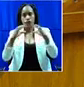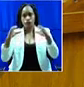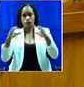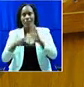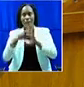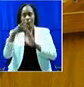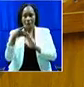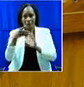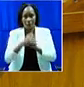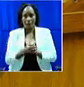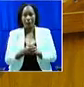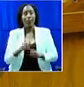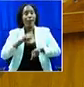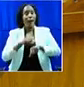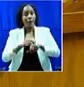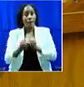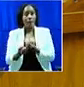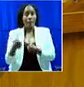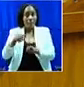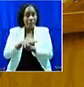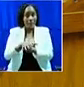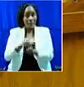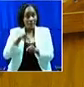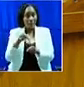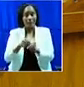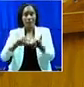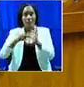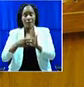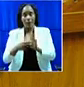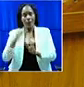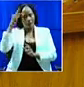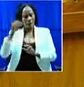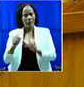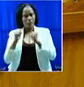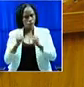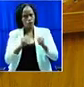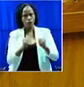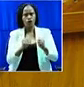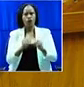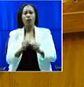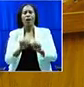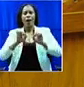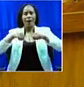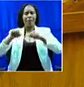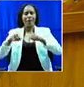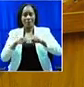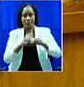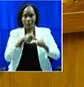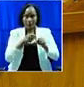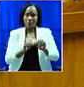plan, government remains committed to the agreements that were reached through the NEDLAC